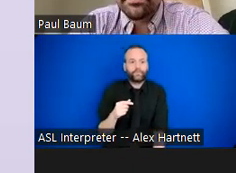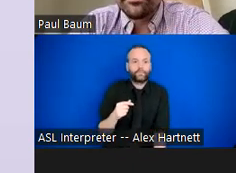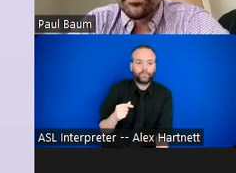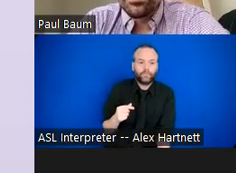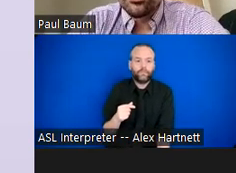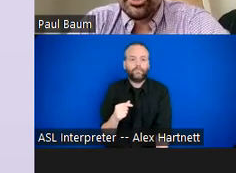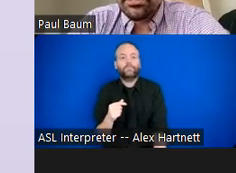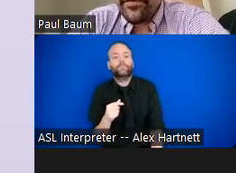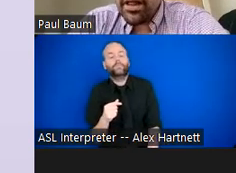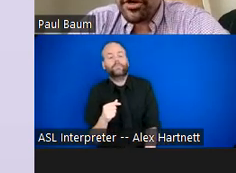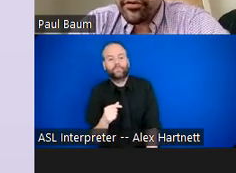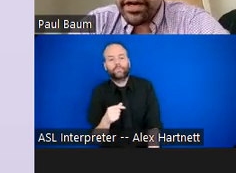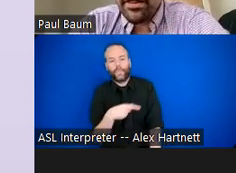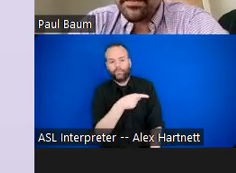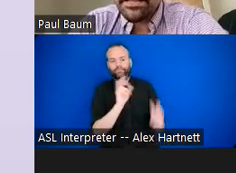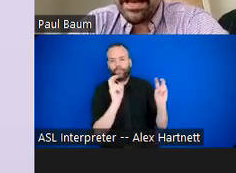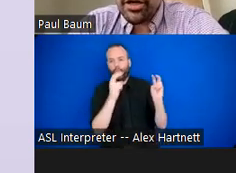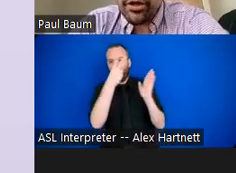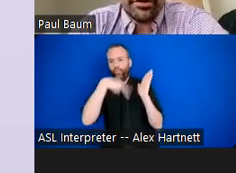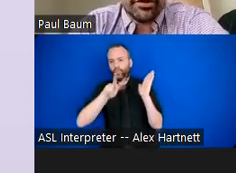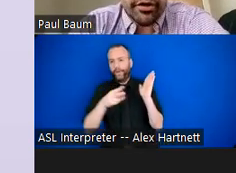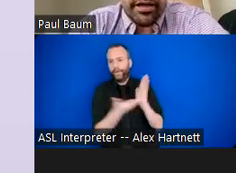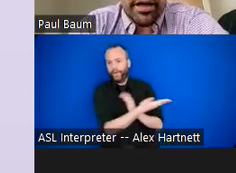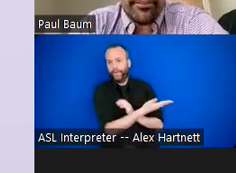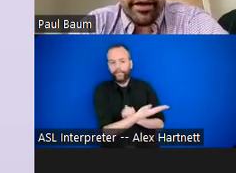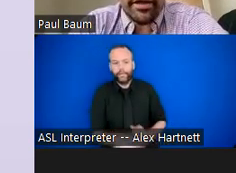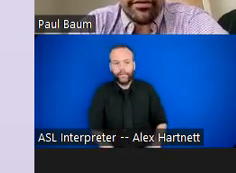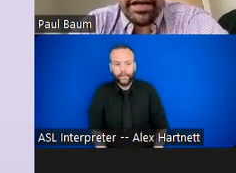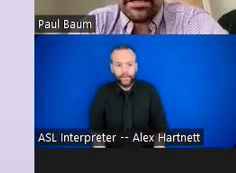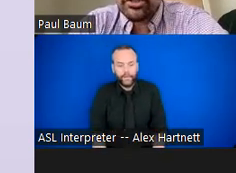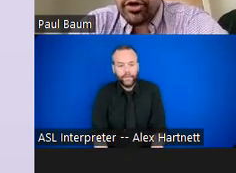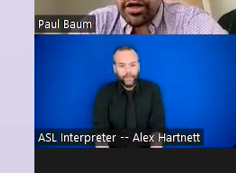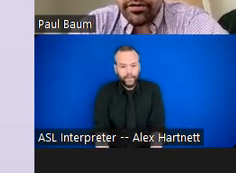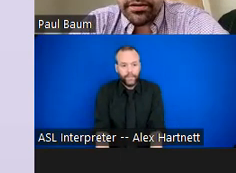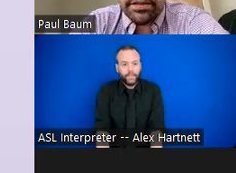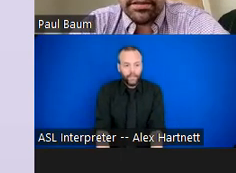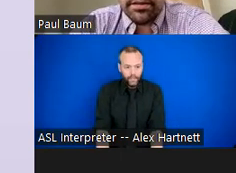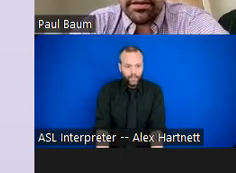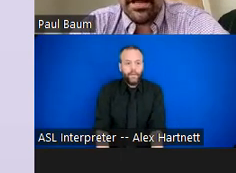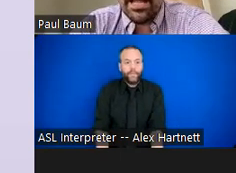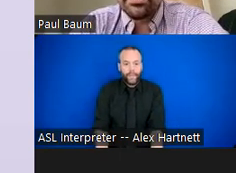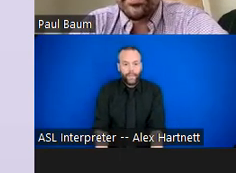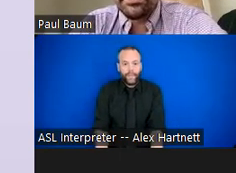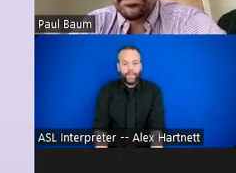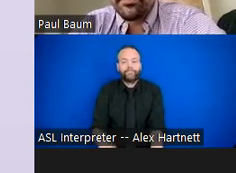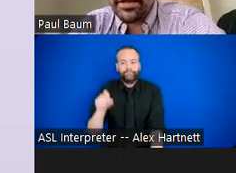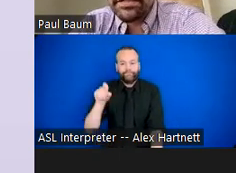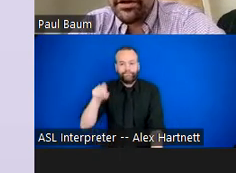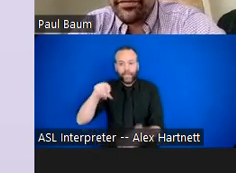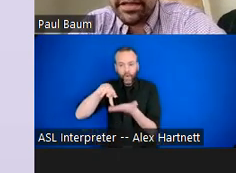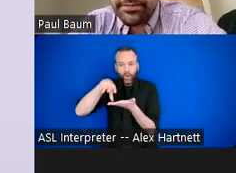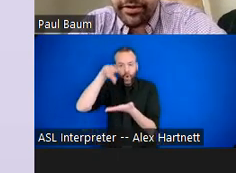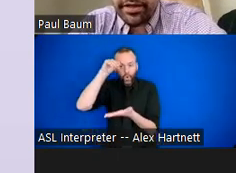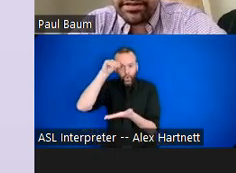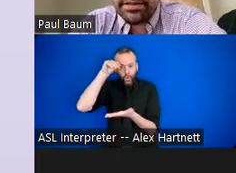programs should develop curriculums that include learning about the unique struggles LGBTQ plus